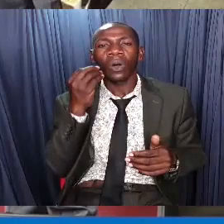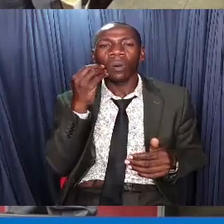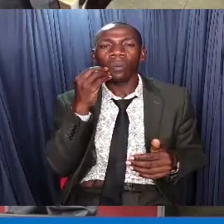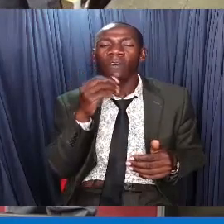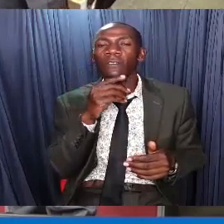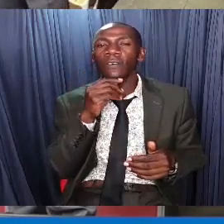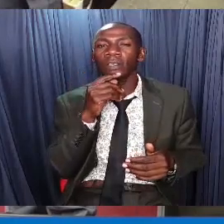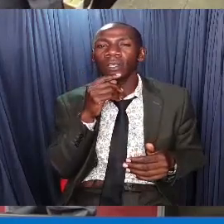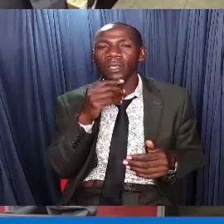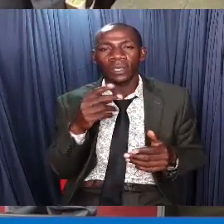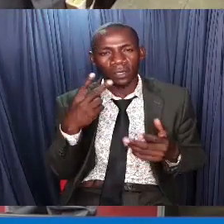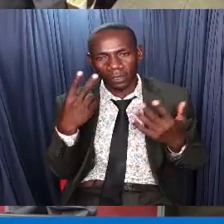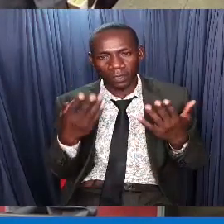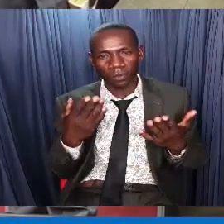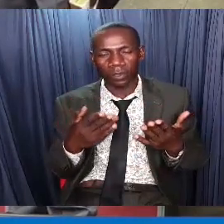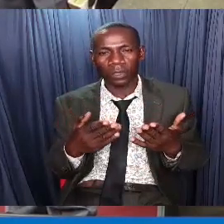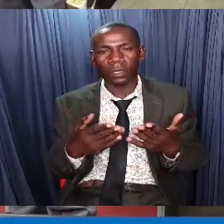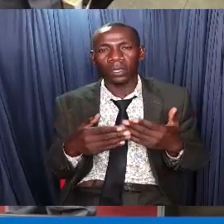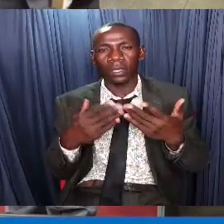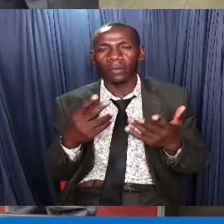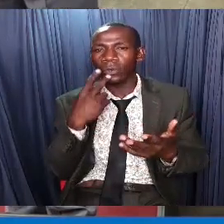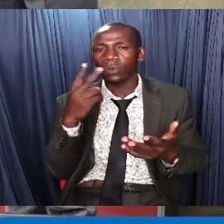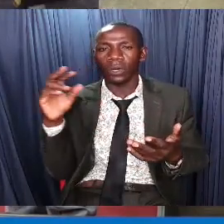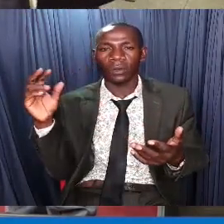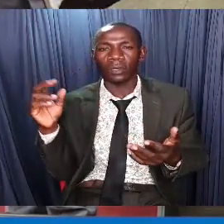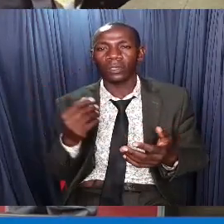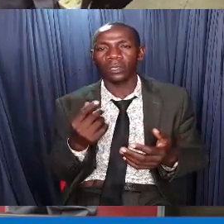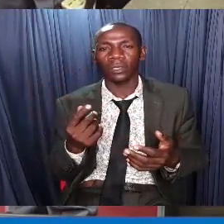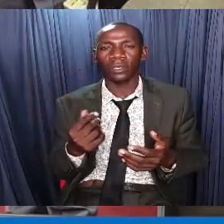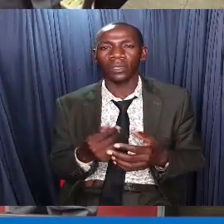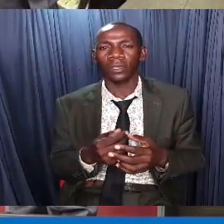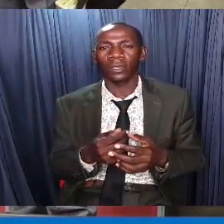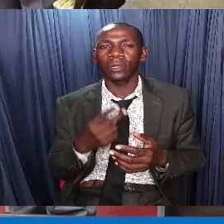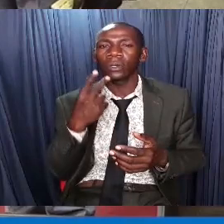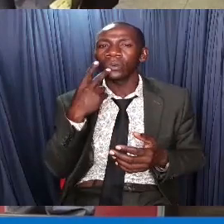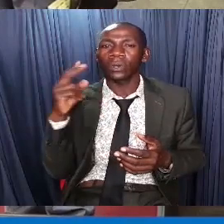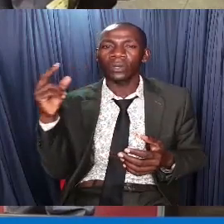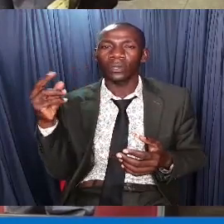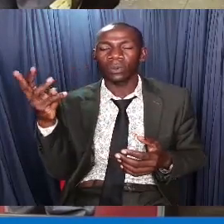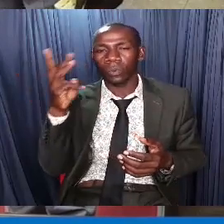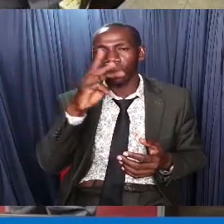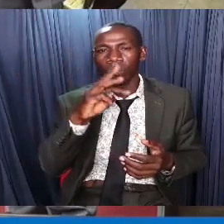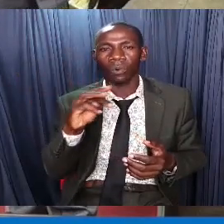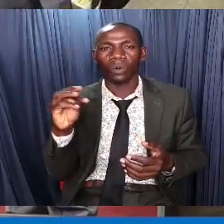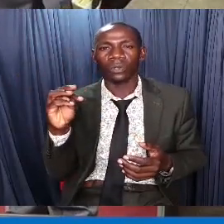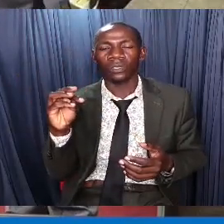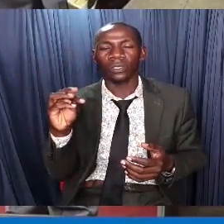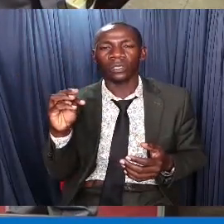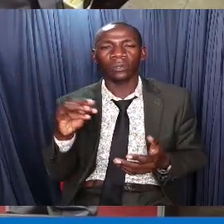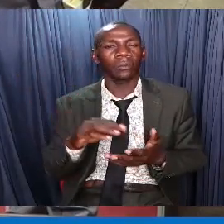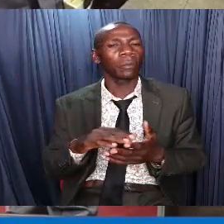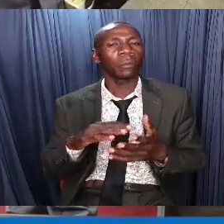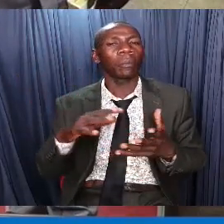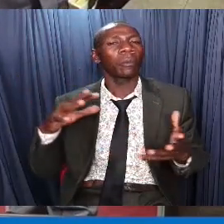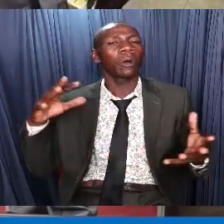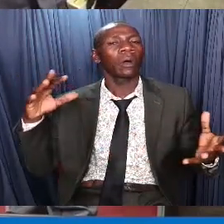angalia utakachonipa. Anything he'll give unto me, okay. Anaambia shika 200. He says you take 200 shillings. Na 200 miaka ya 79. And 200 shillings in